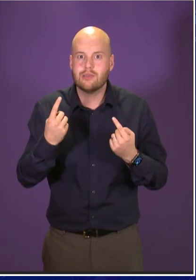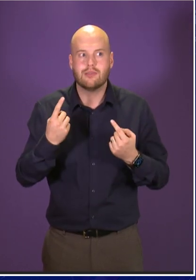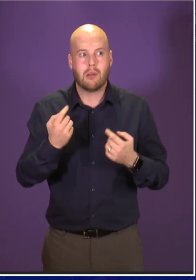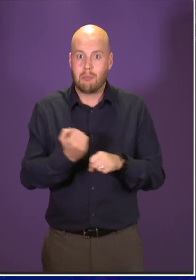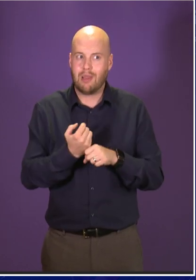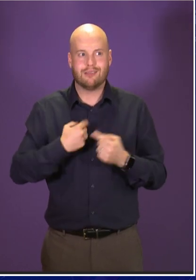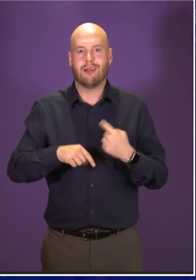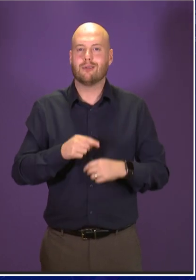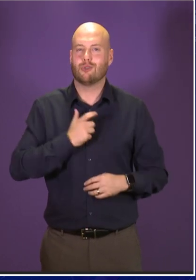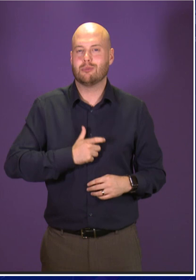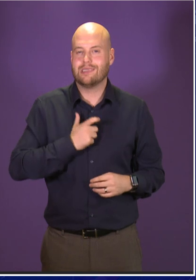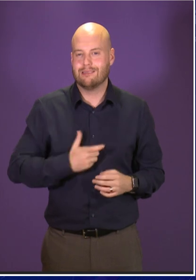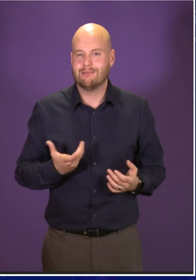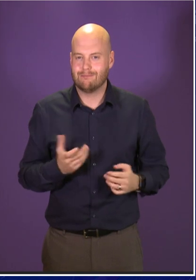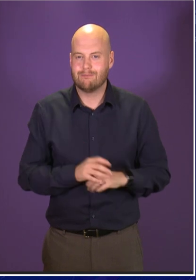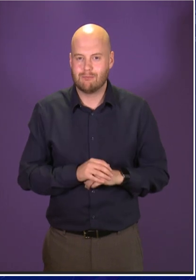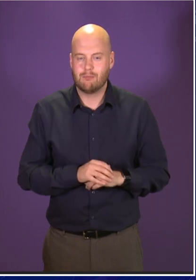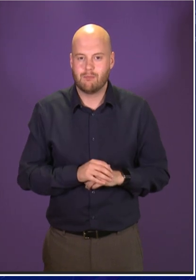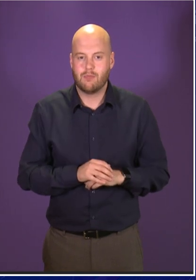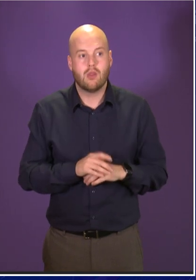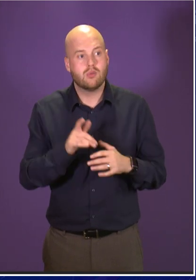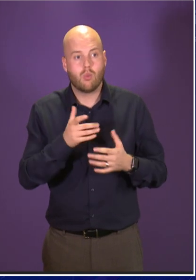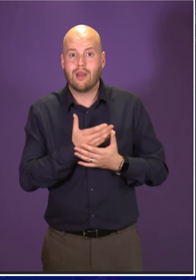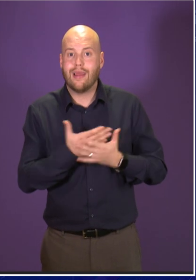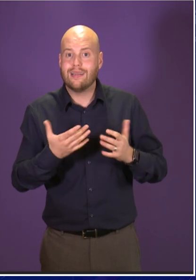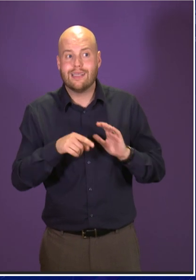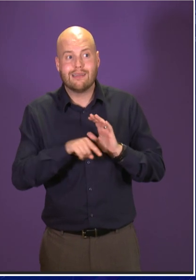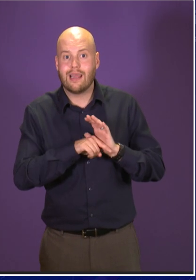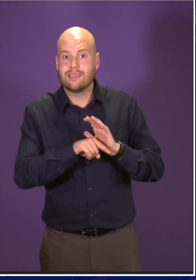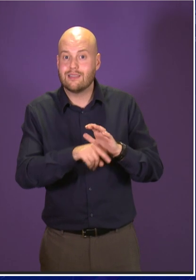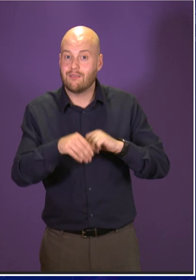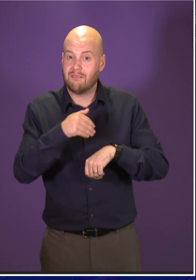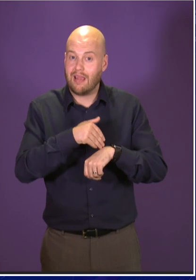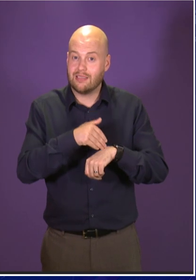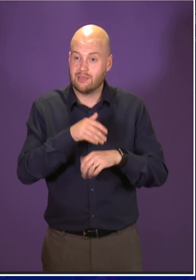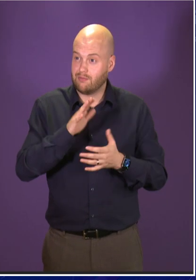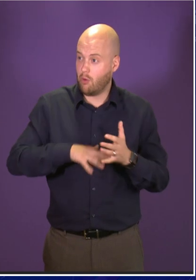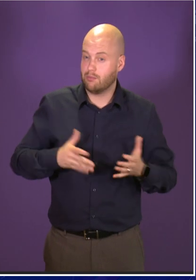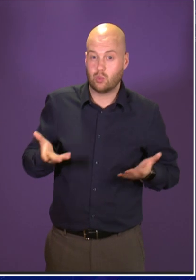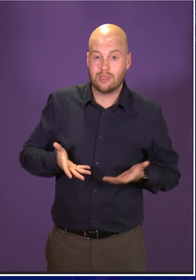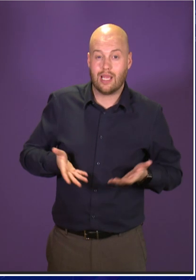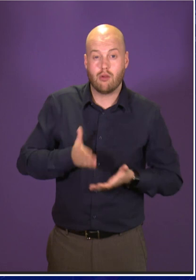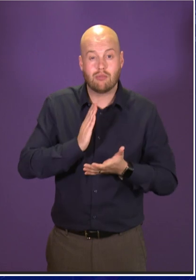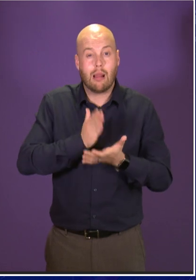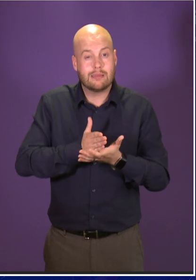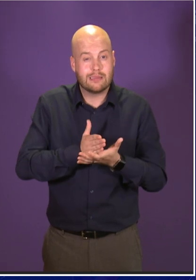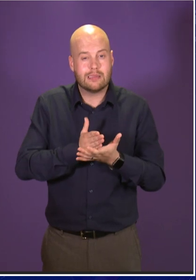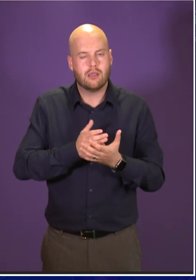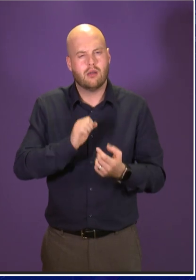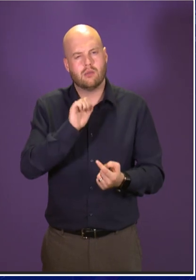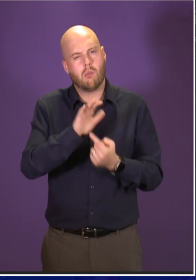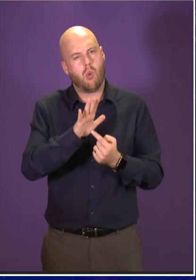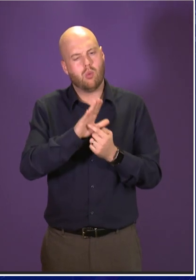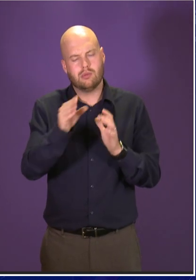human. So, in order to address the negative effects of today's reality, it is paramount to put culture at